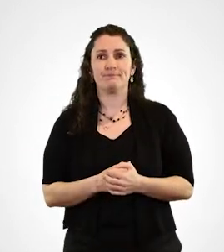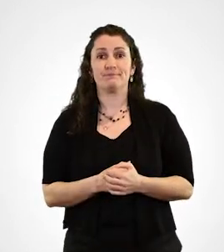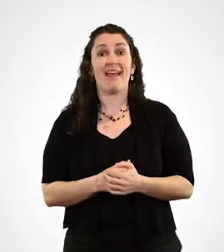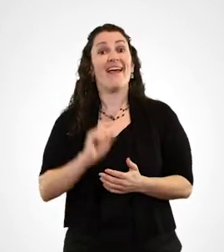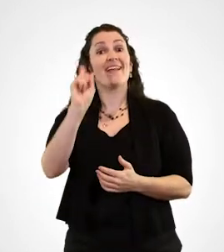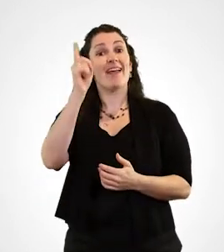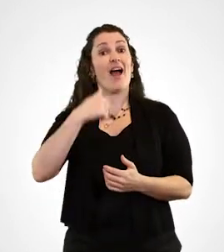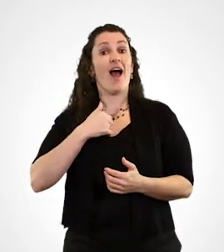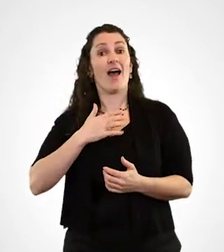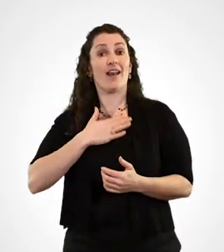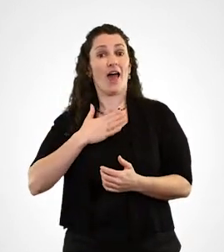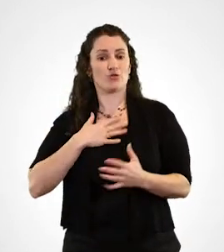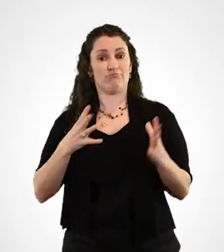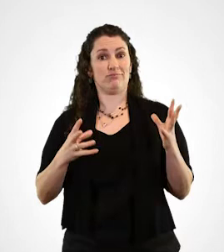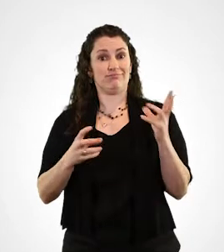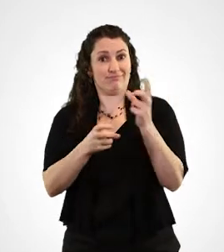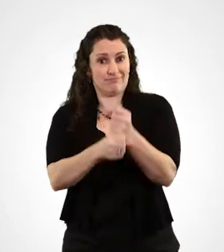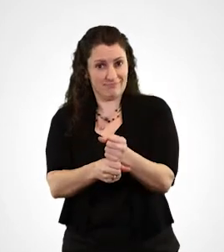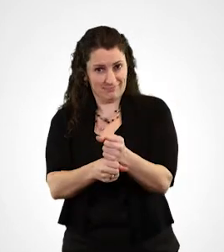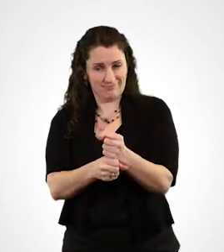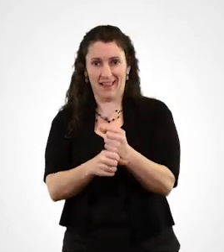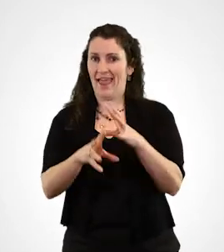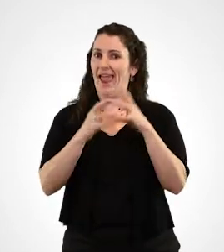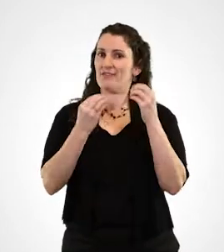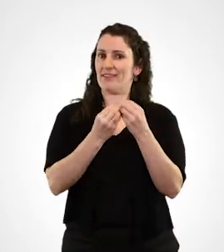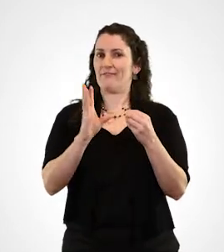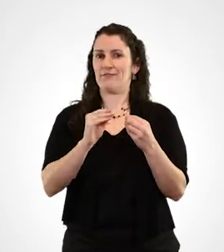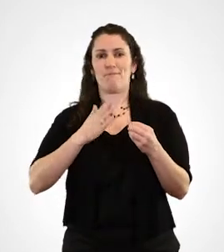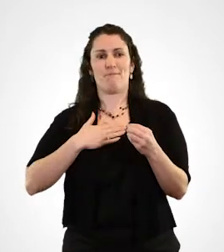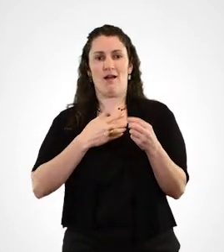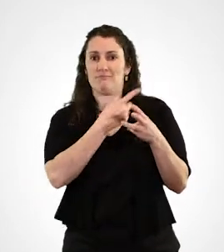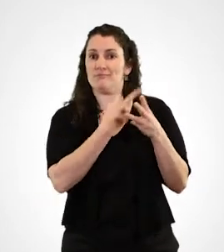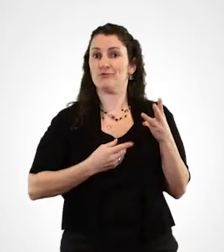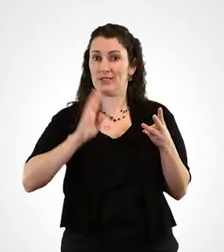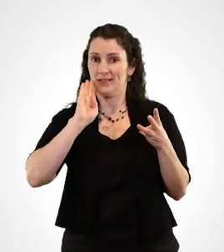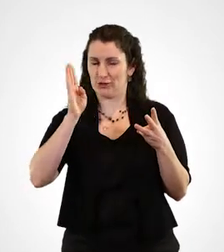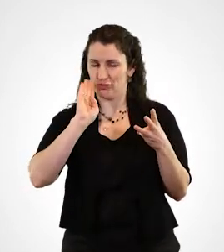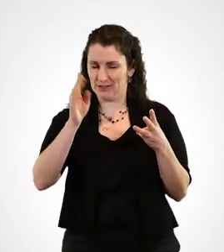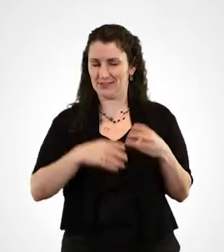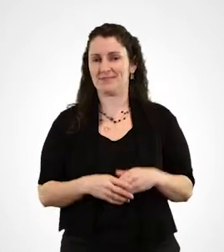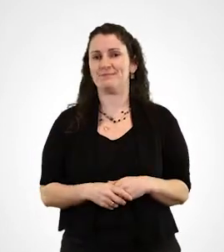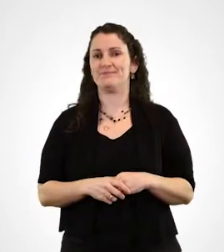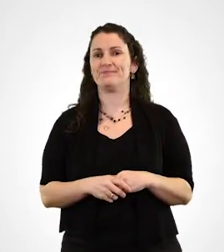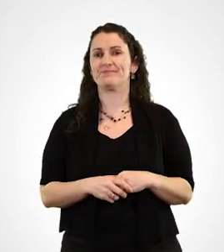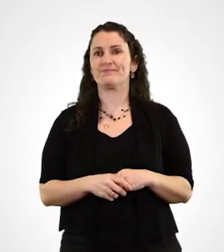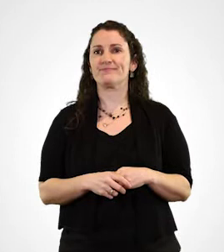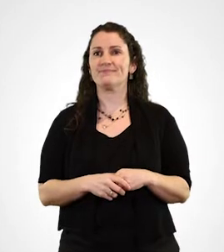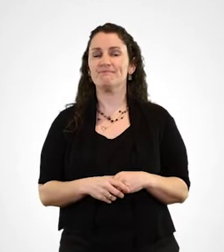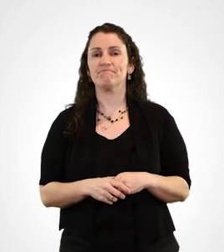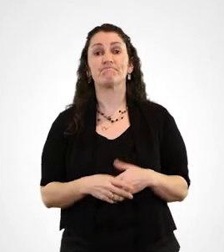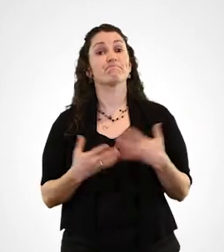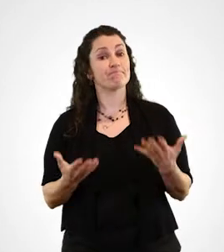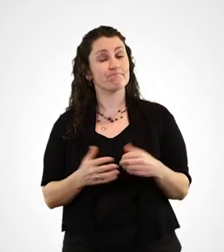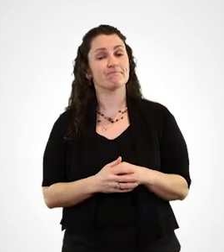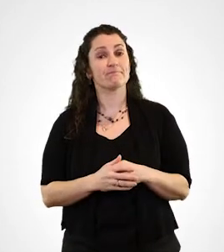take the opportunity to just recap the takeaway messages for the series of